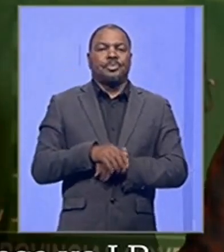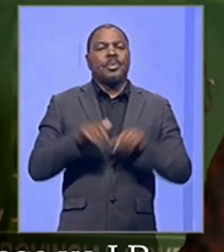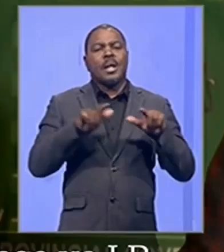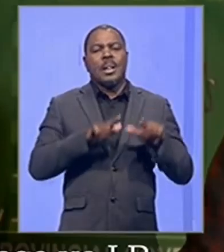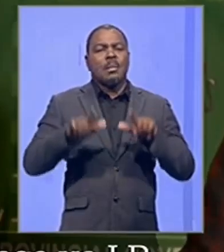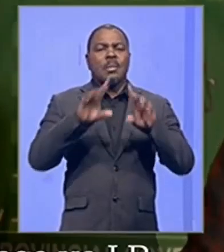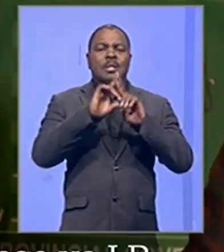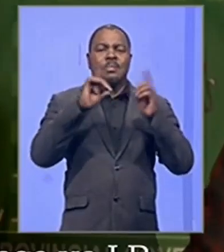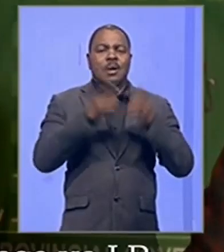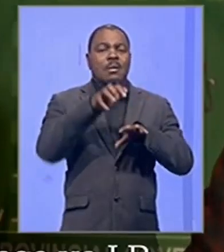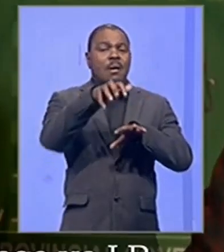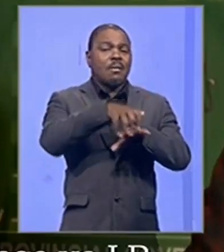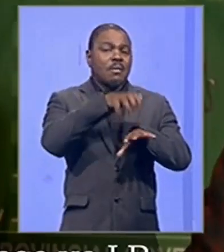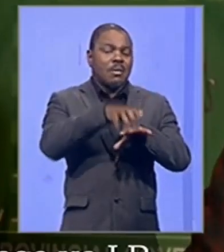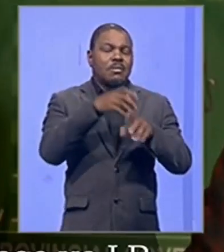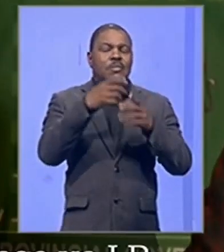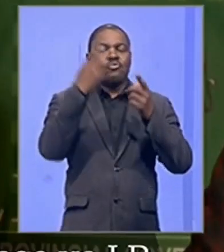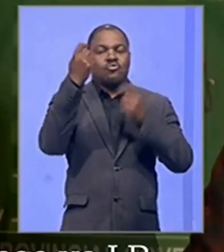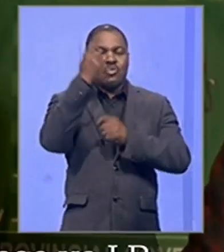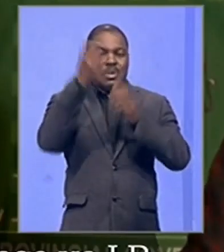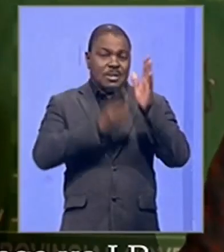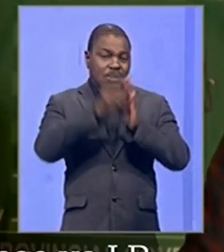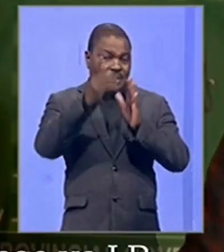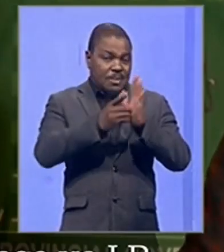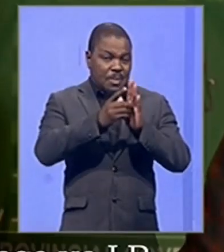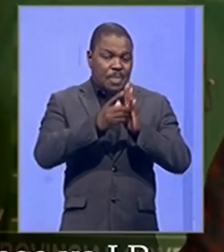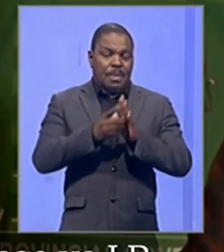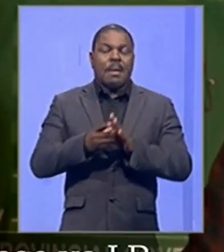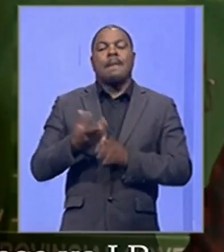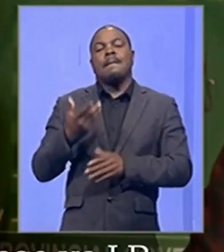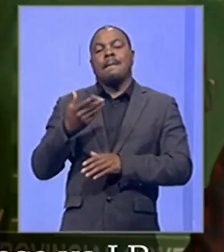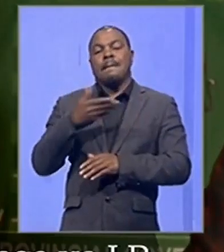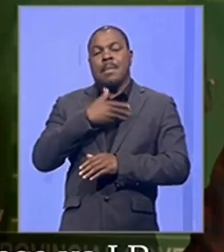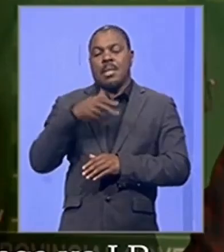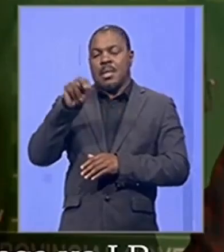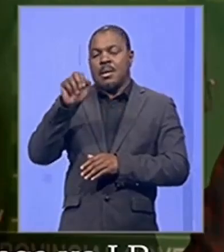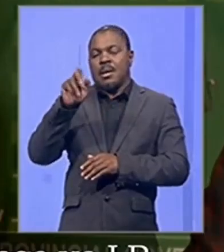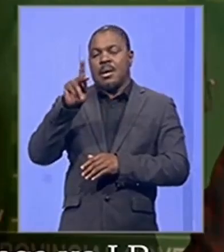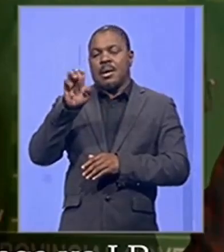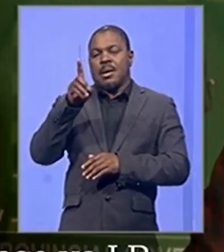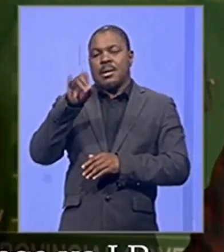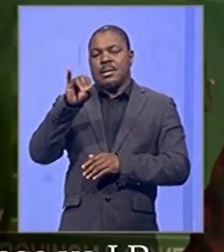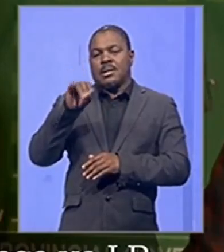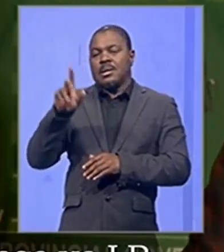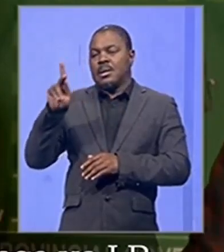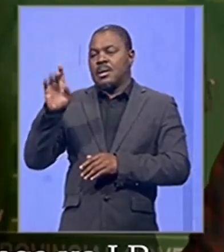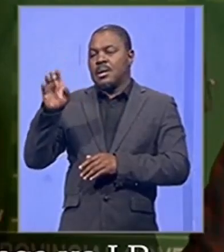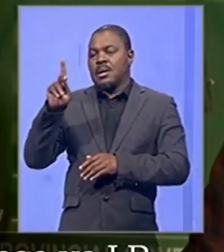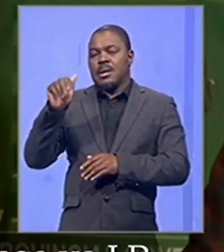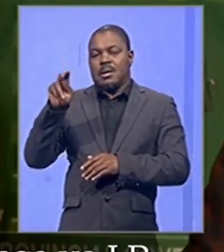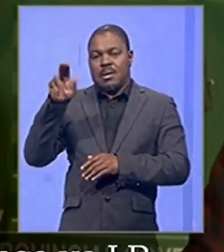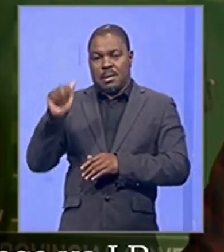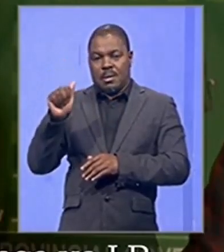Limpopo Department of Agriculture and Rural Development, Menakedi Kekana